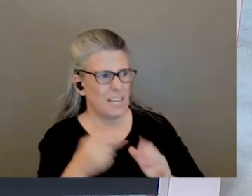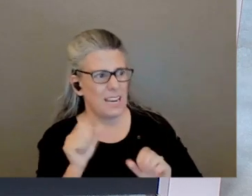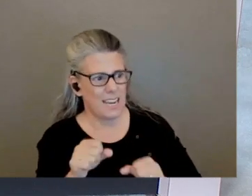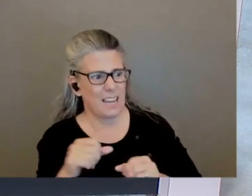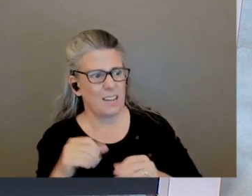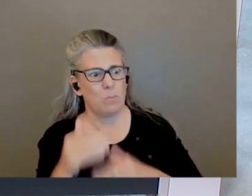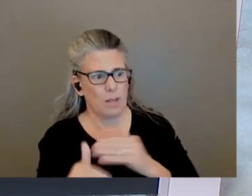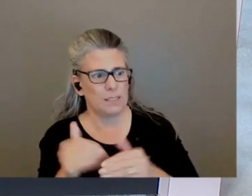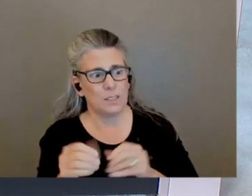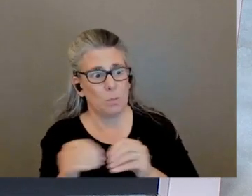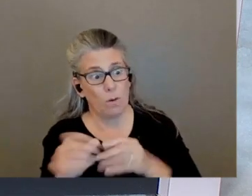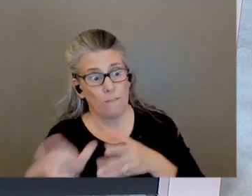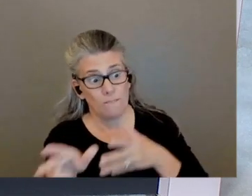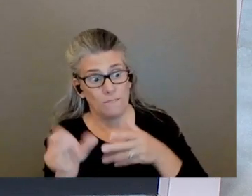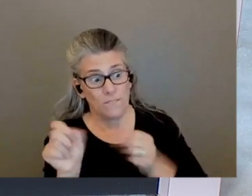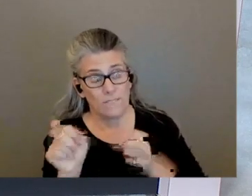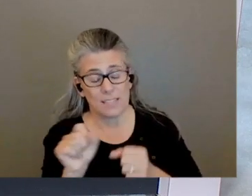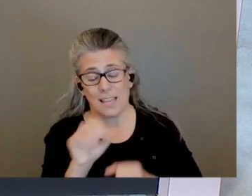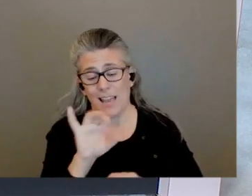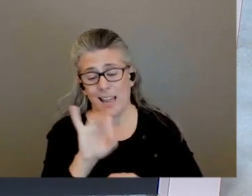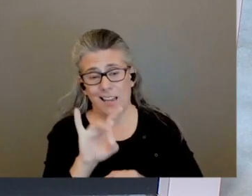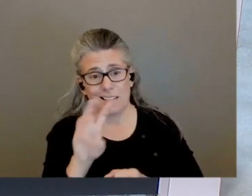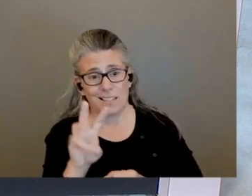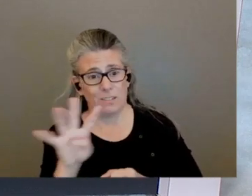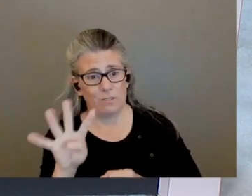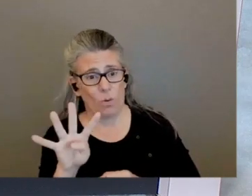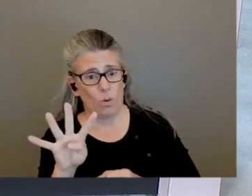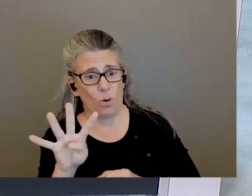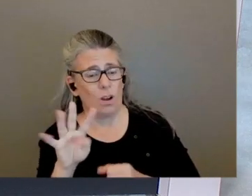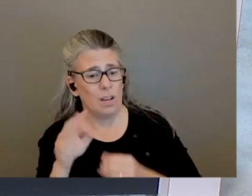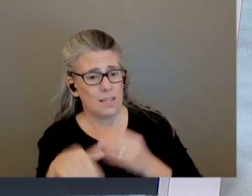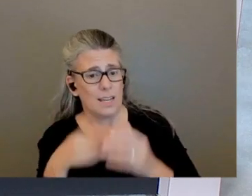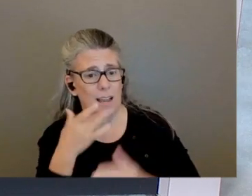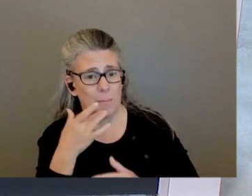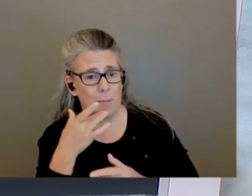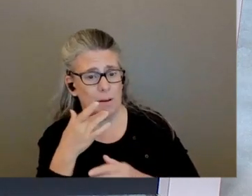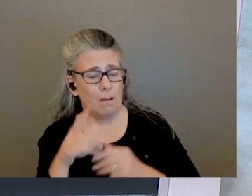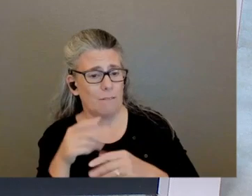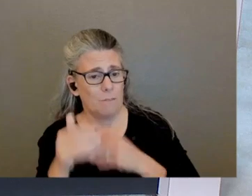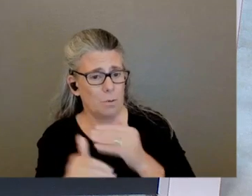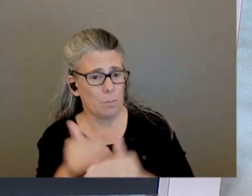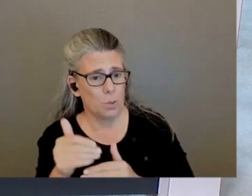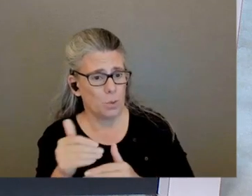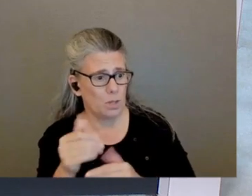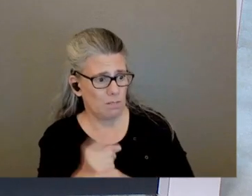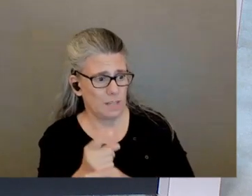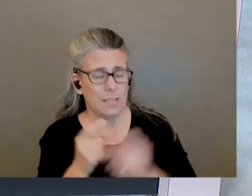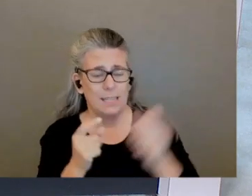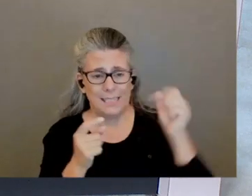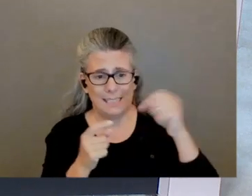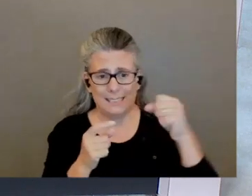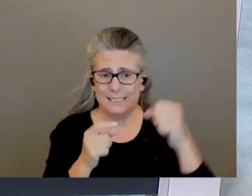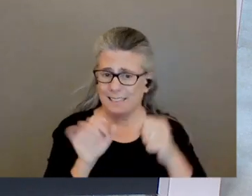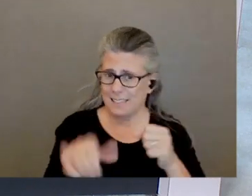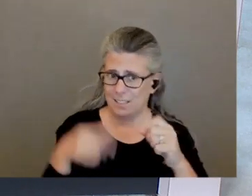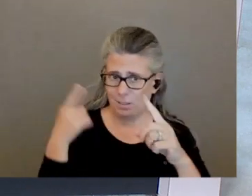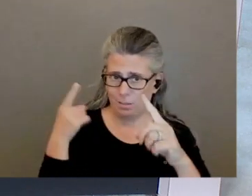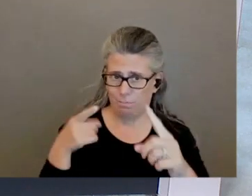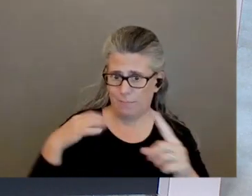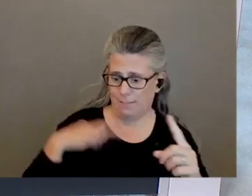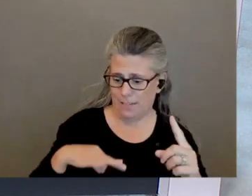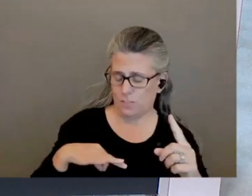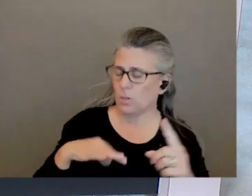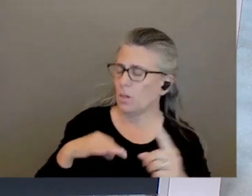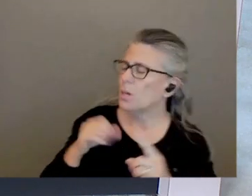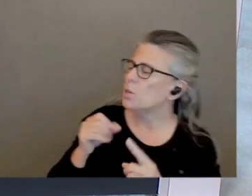x64 type of computing. That's exactly the goal. What sort of customers can take advantage of this? Is this for anyone that wants